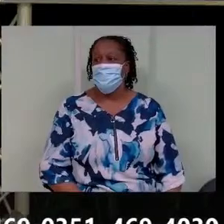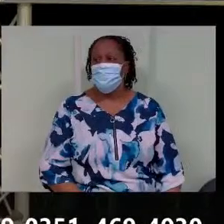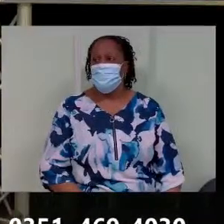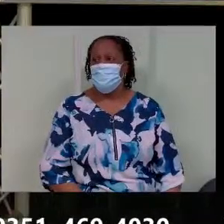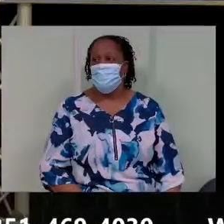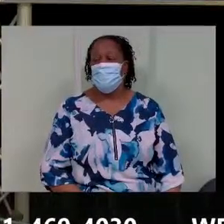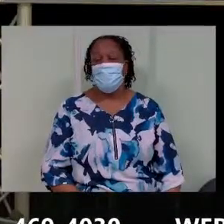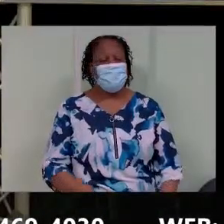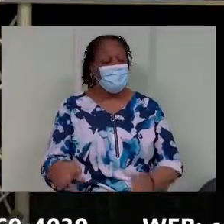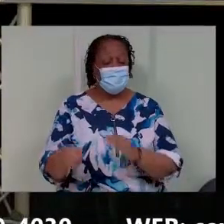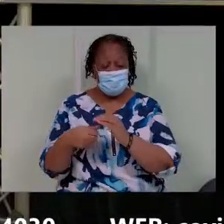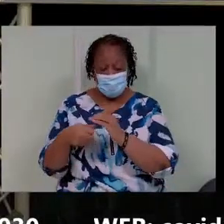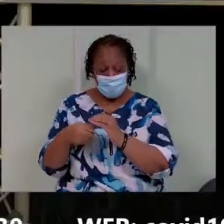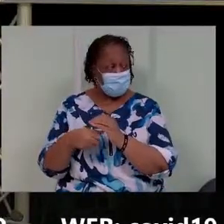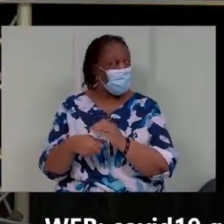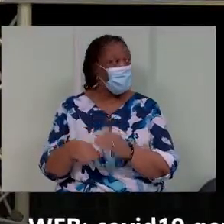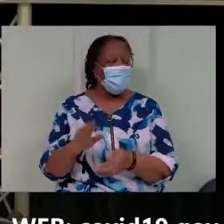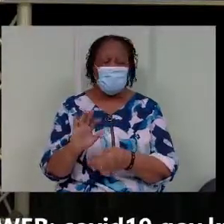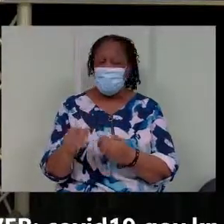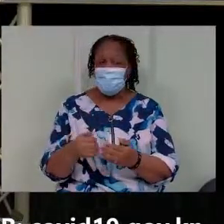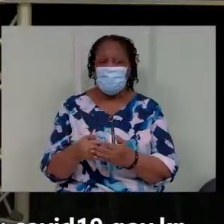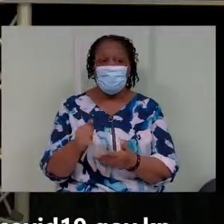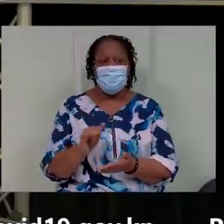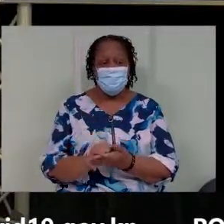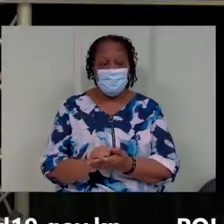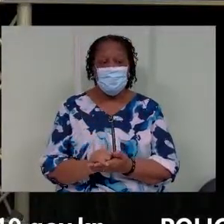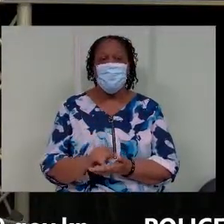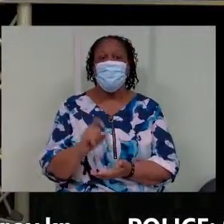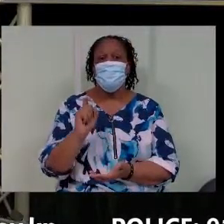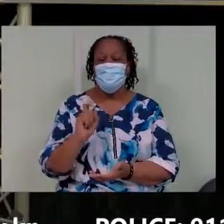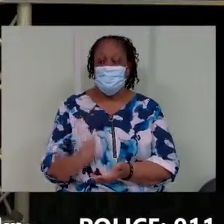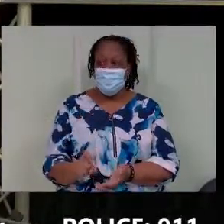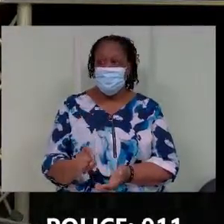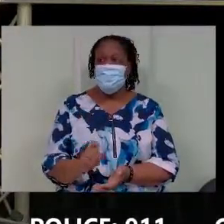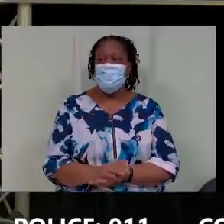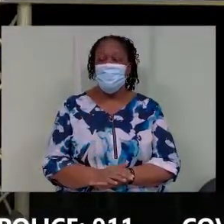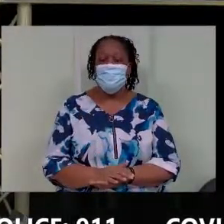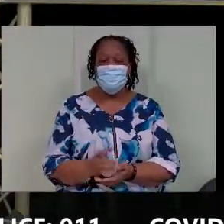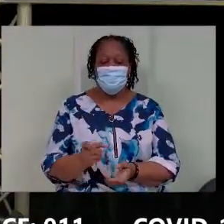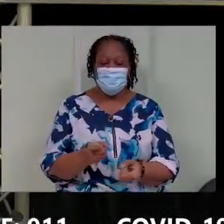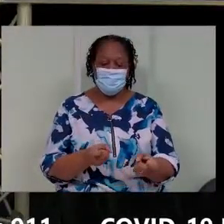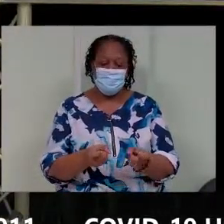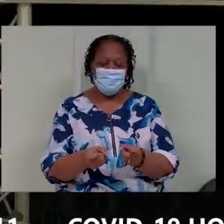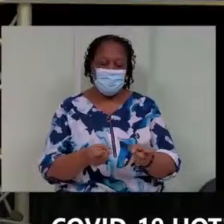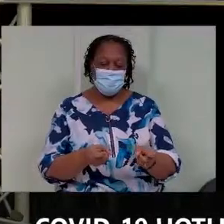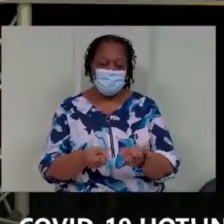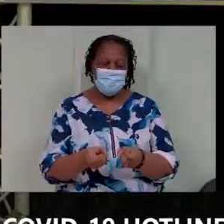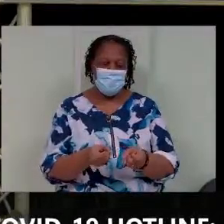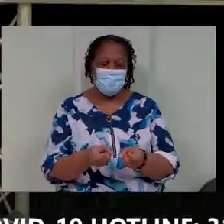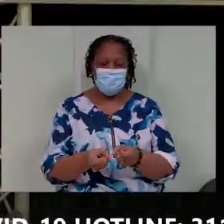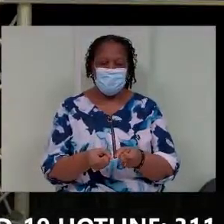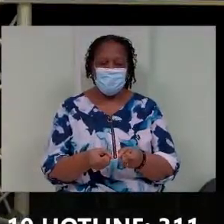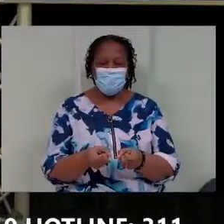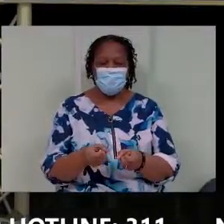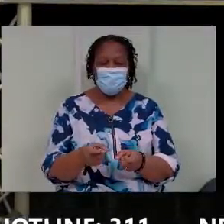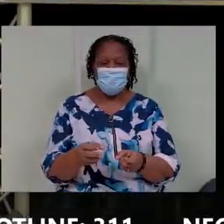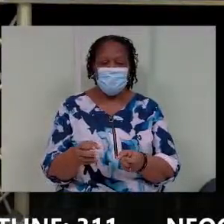and so that's still going to be a major part of what we have to do to control the virus once we open the borders.